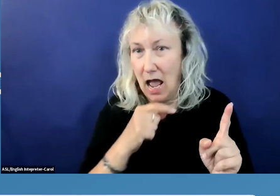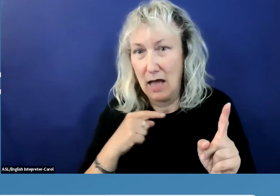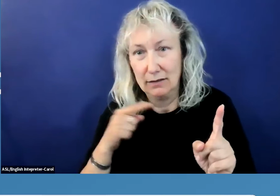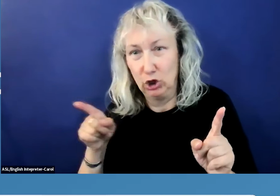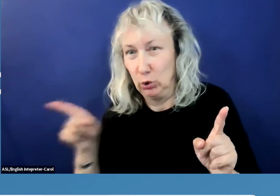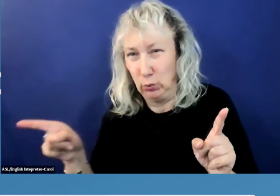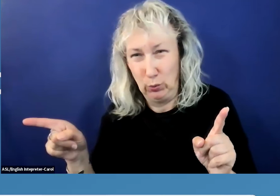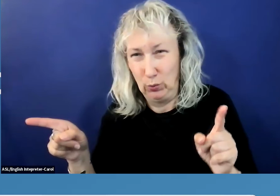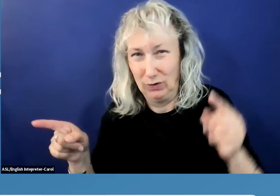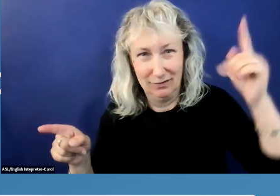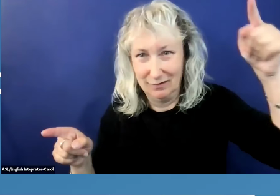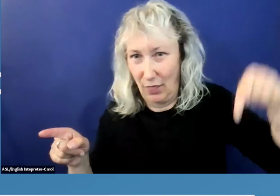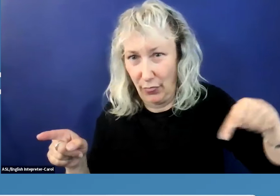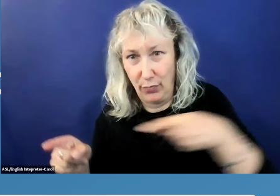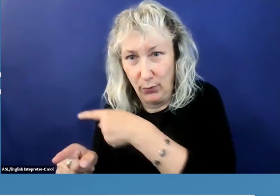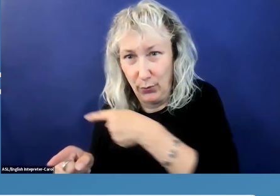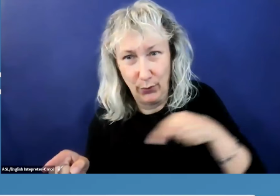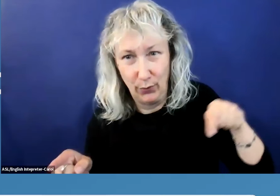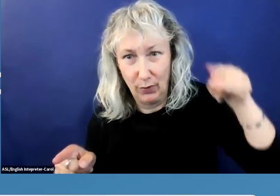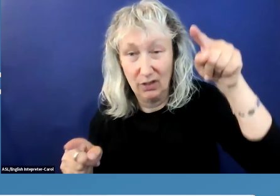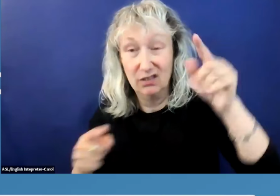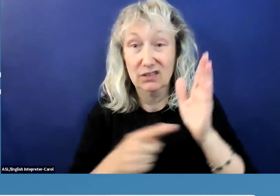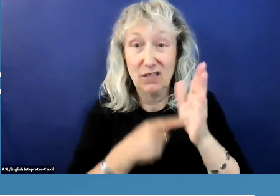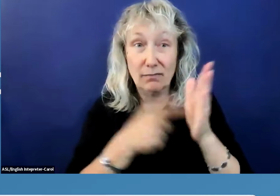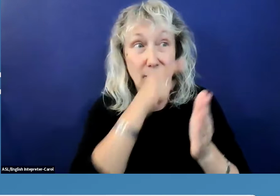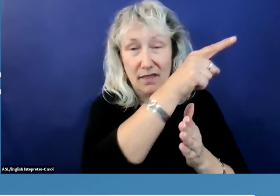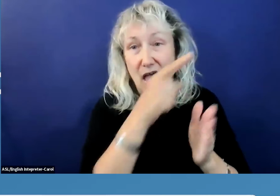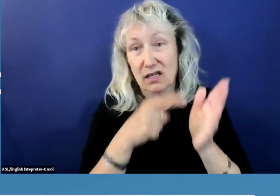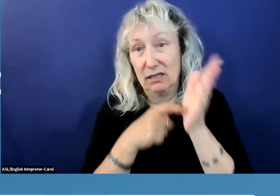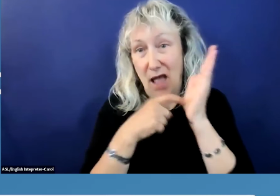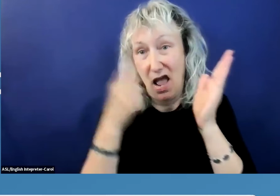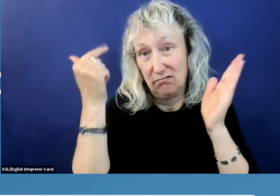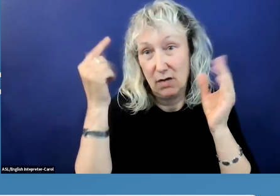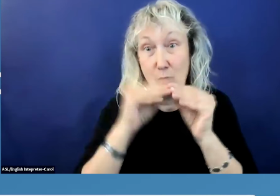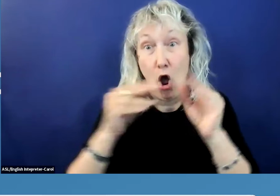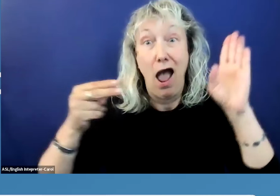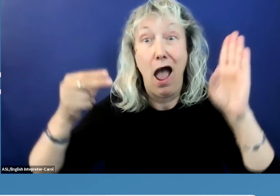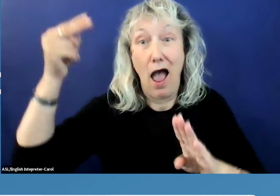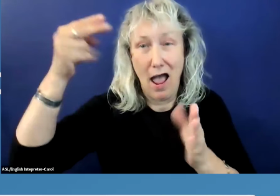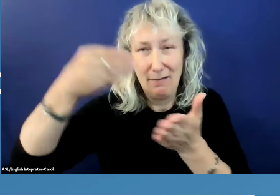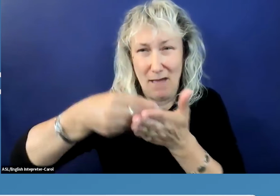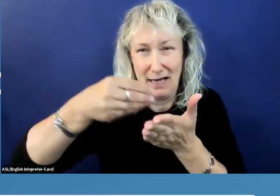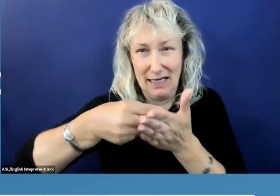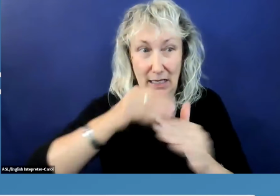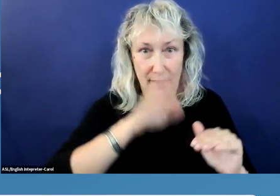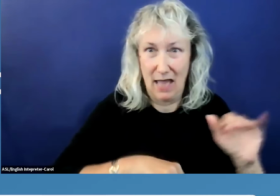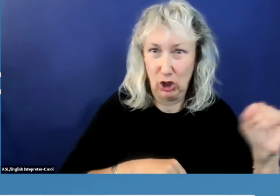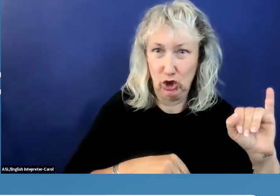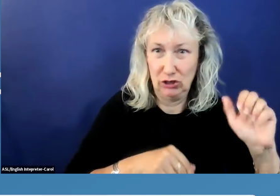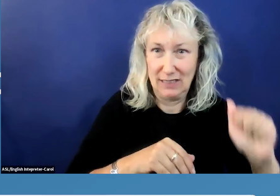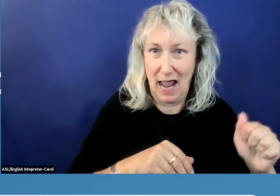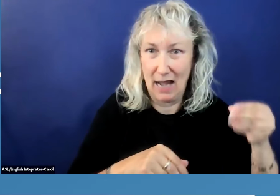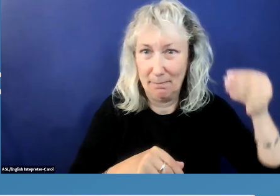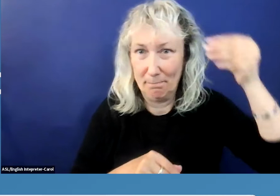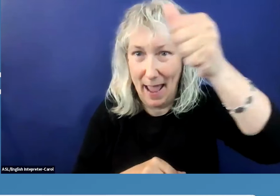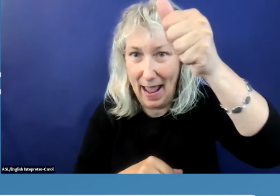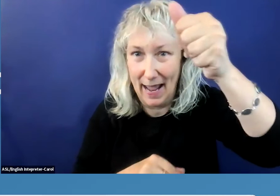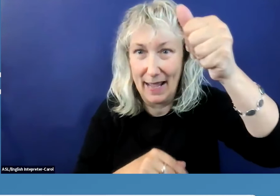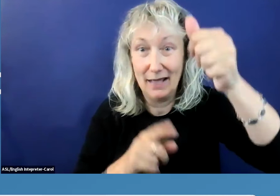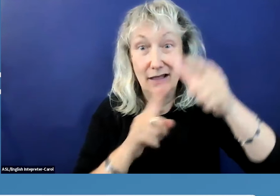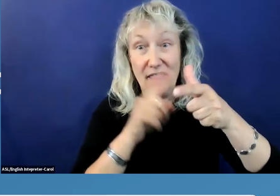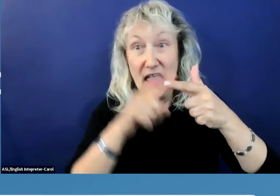that the third party might demand a higher claim payment than the insurer is willing to offer, and then sue